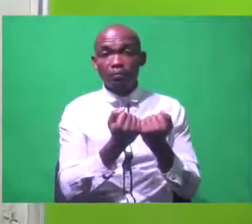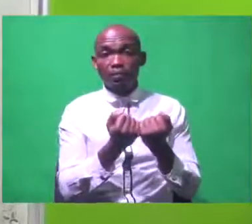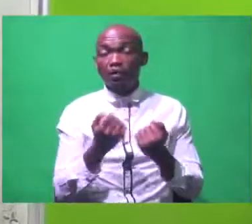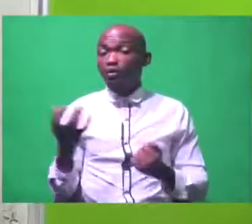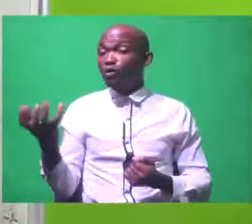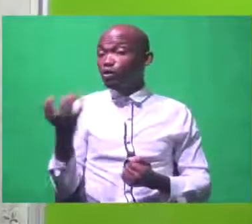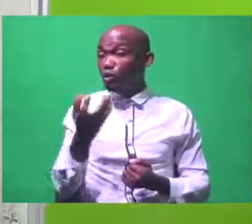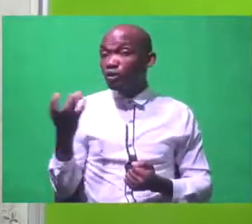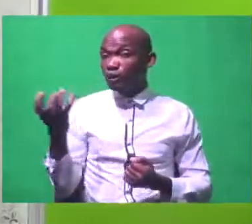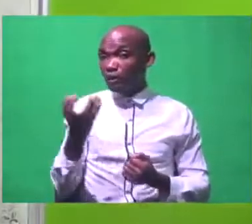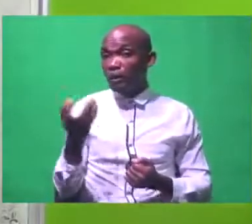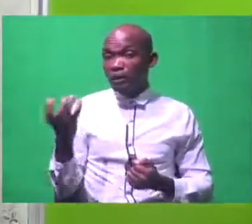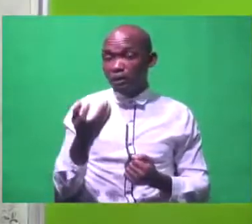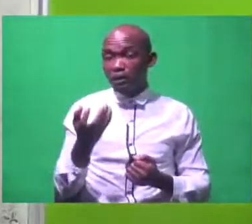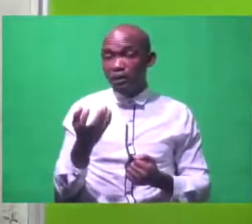society,